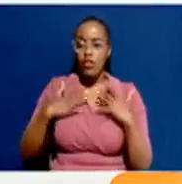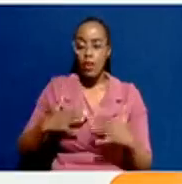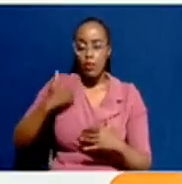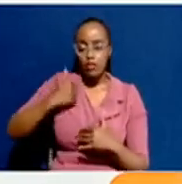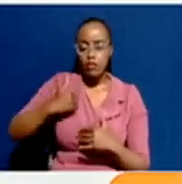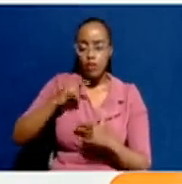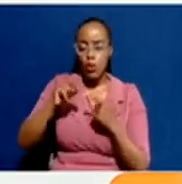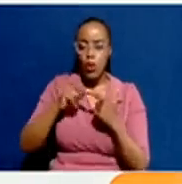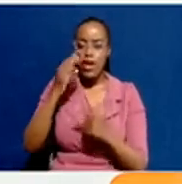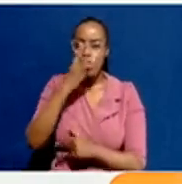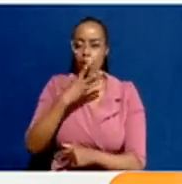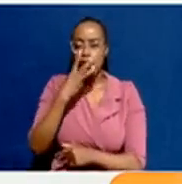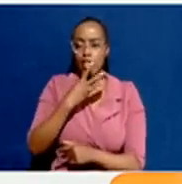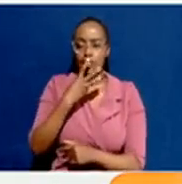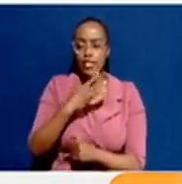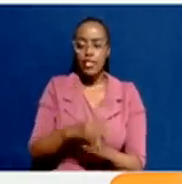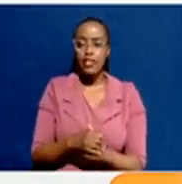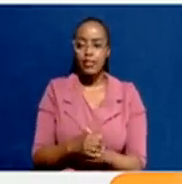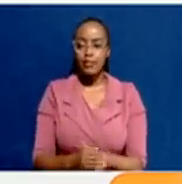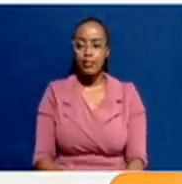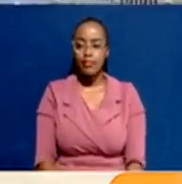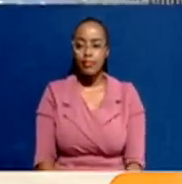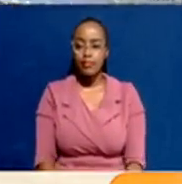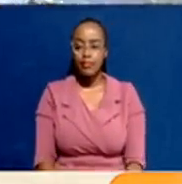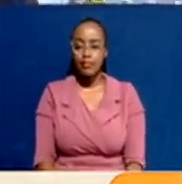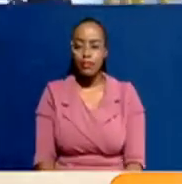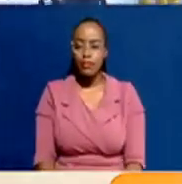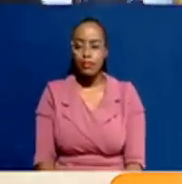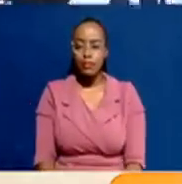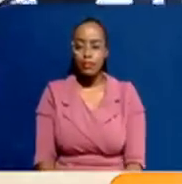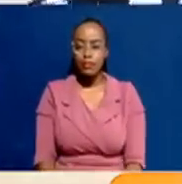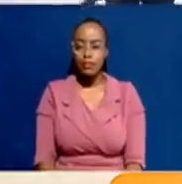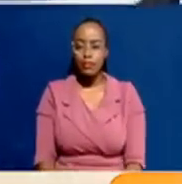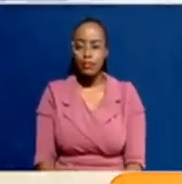examination on Wednesday. Laura Otieno, Citizen TV.